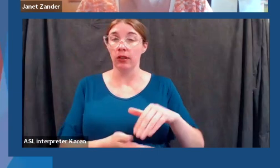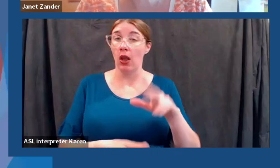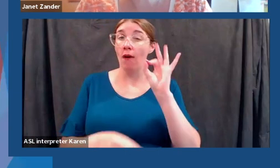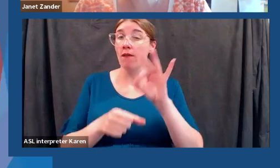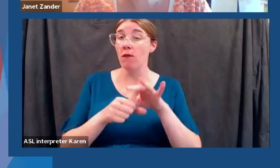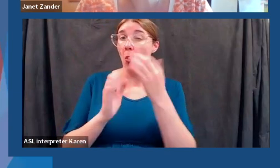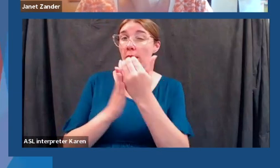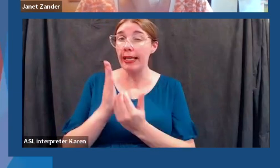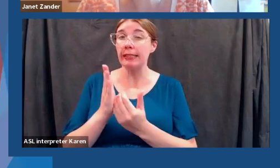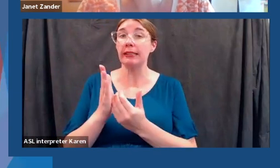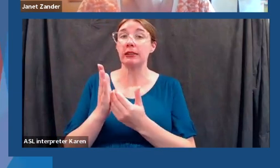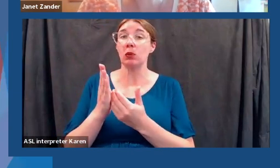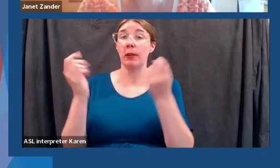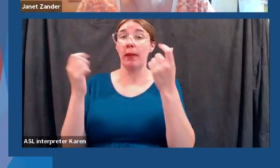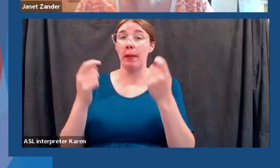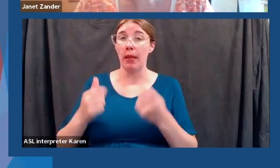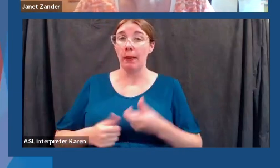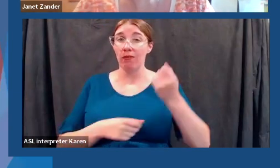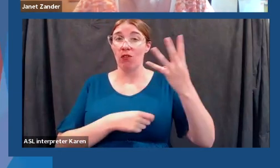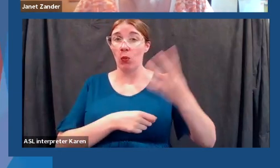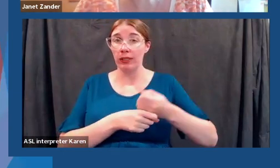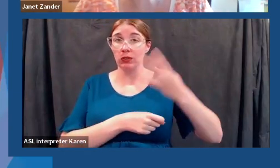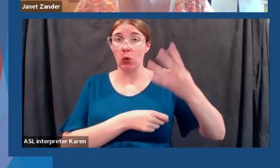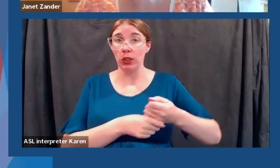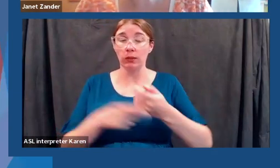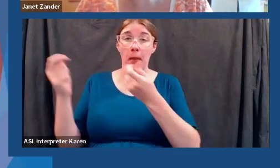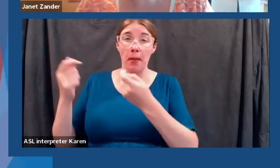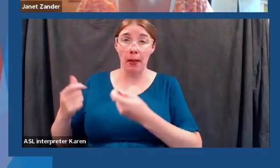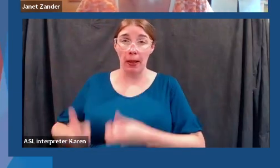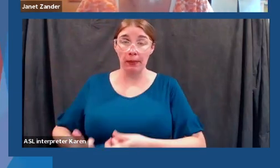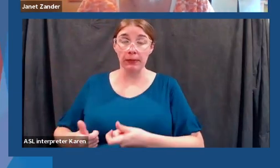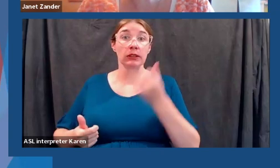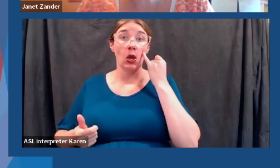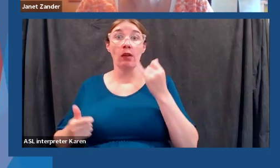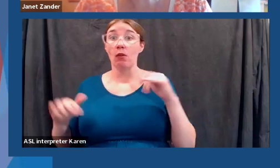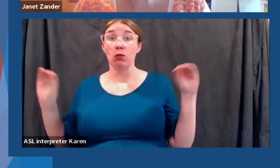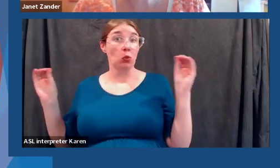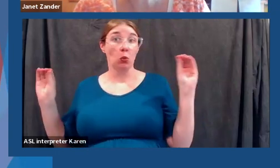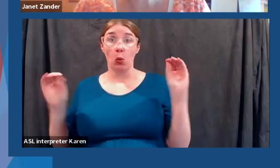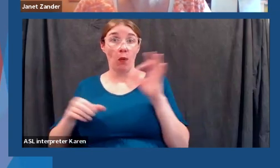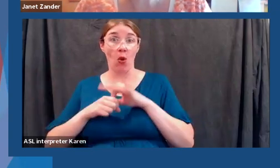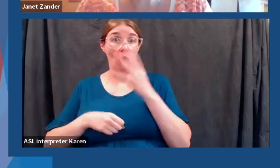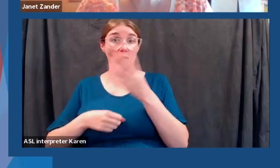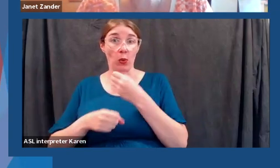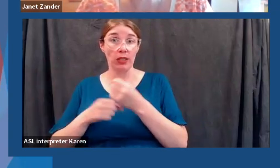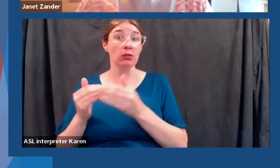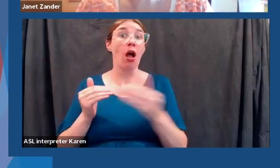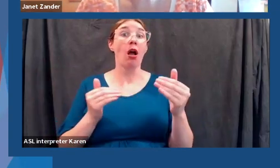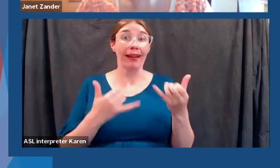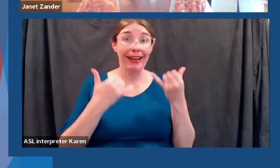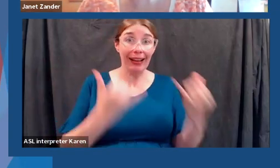So if somebody hasn't voted during that time, that resident might need to re-register if they now desire to